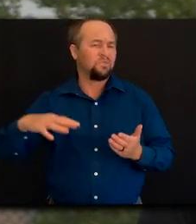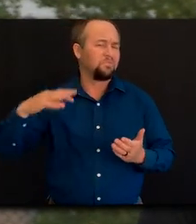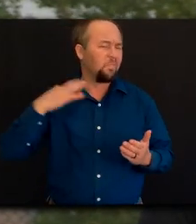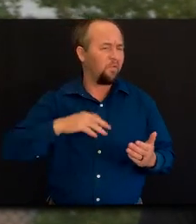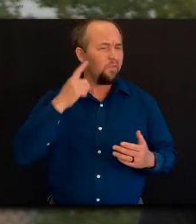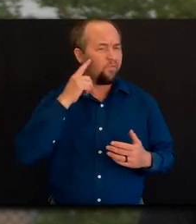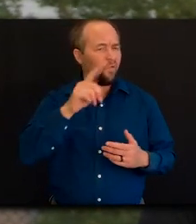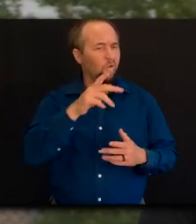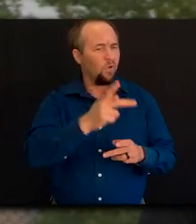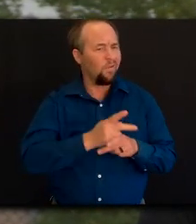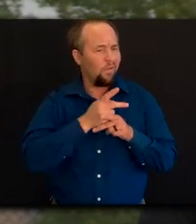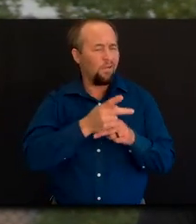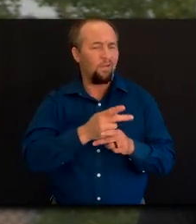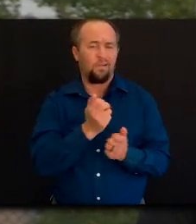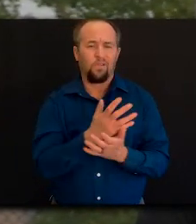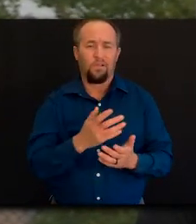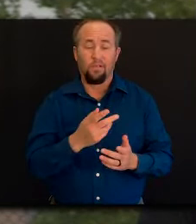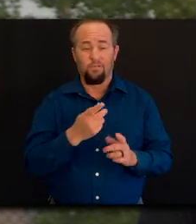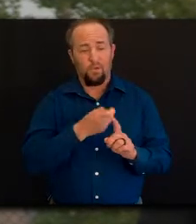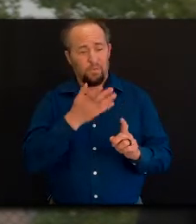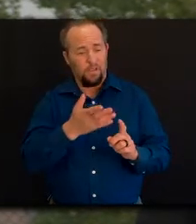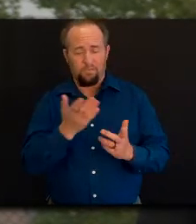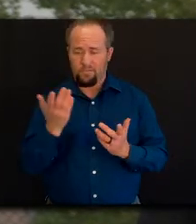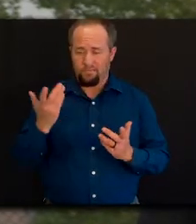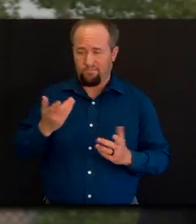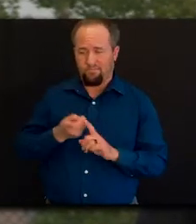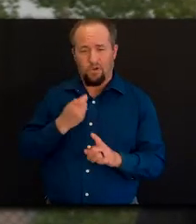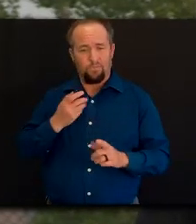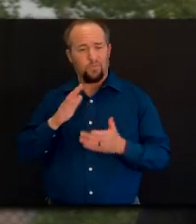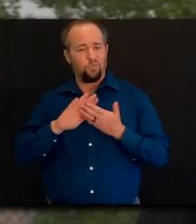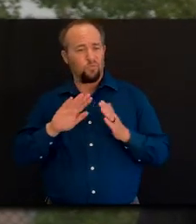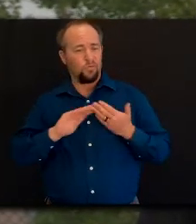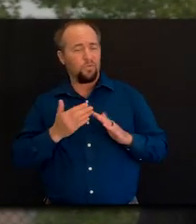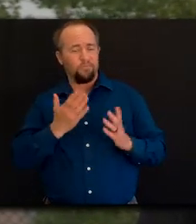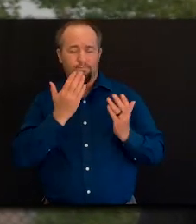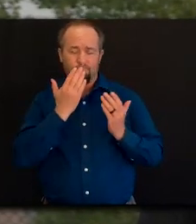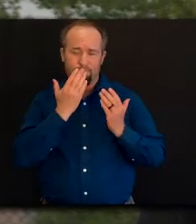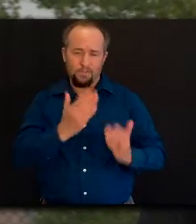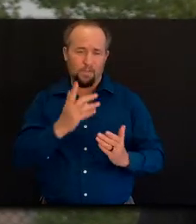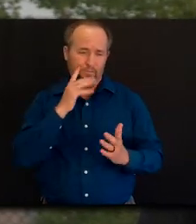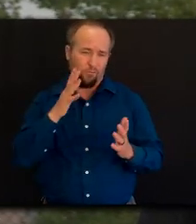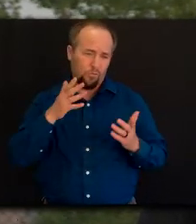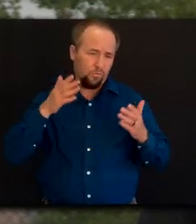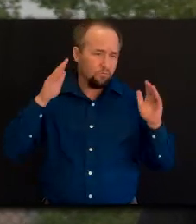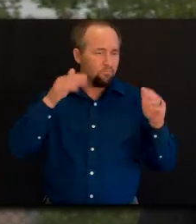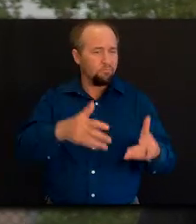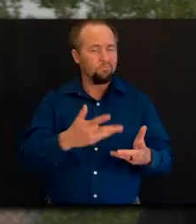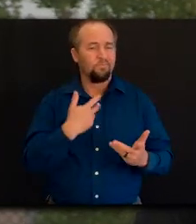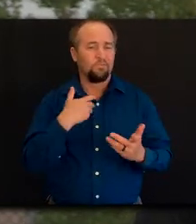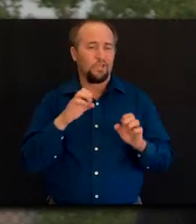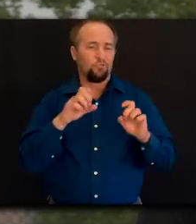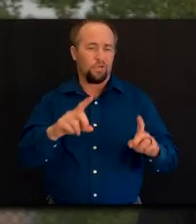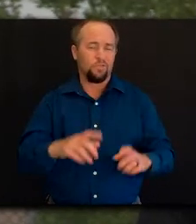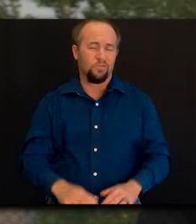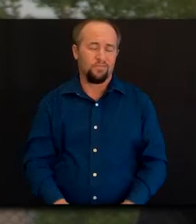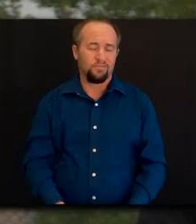for them. On behalf of our school community, thank you for your dedication to education.